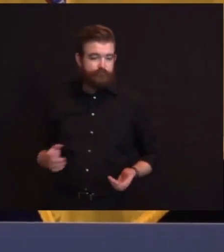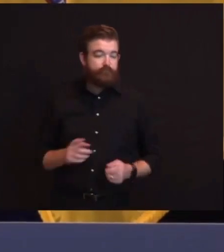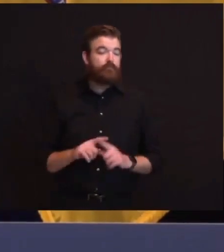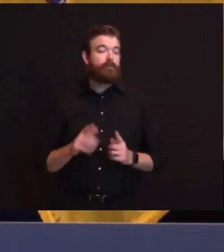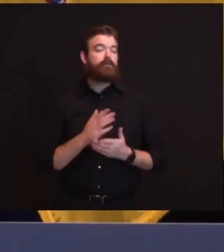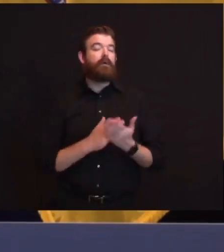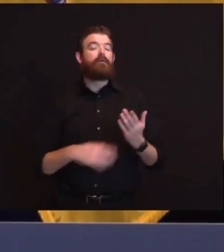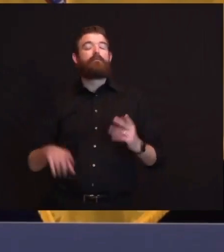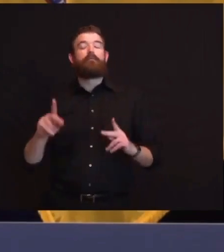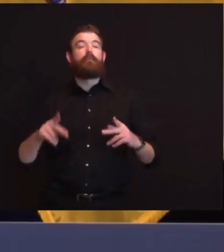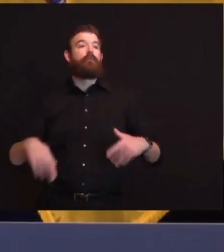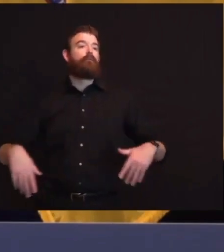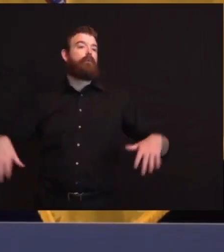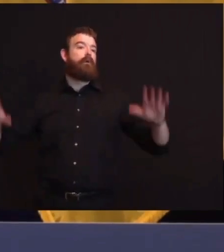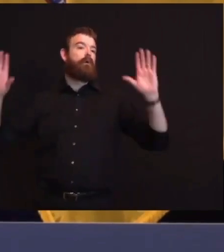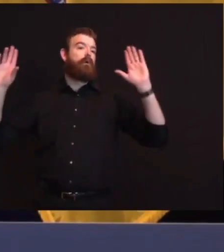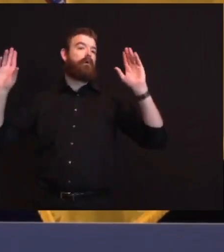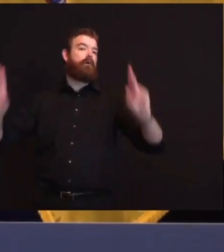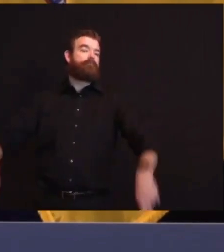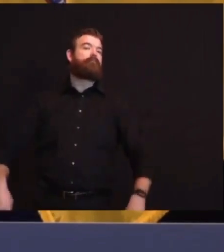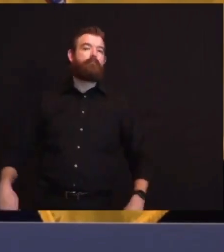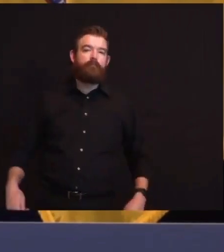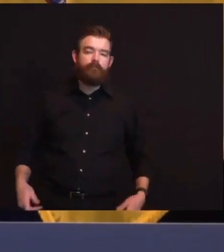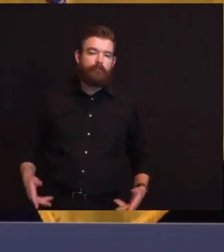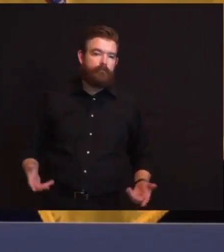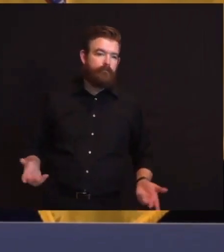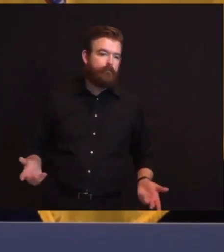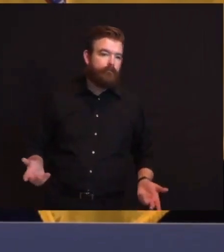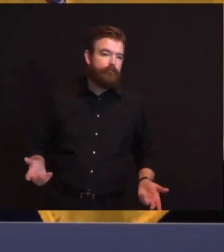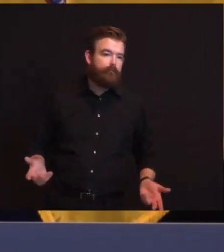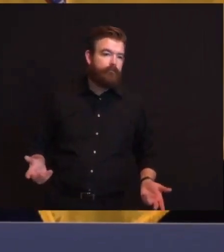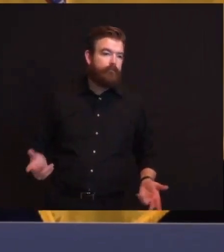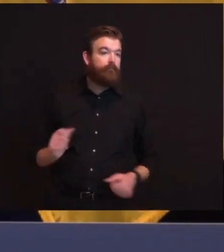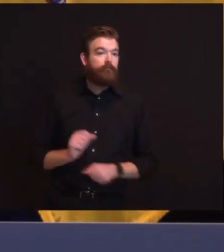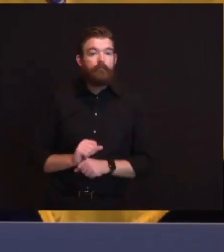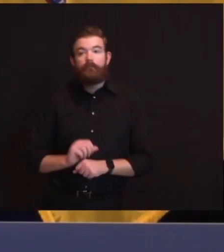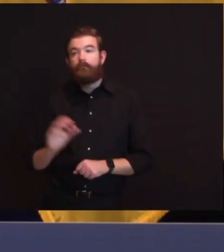giving up that there's any realistic near-term